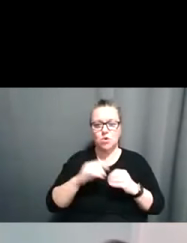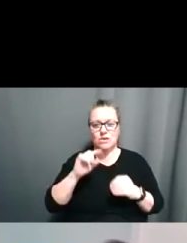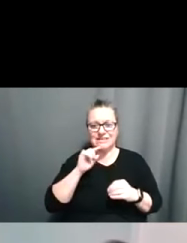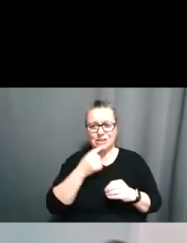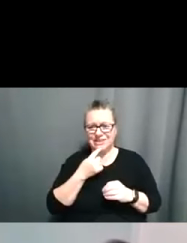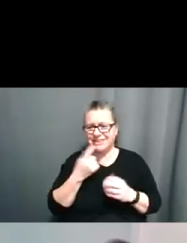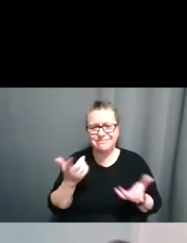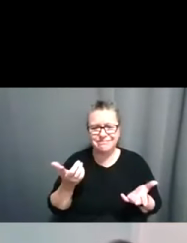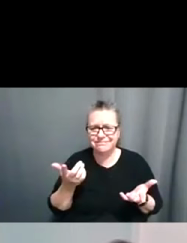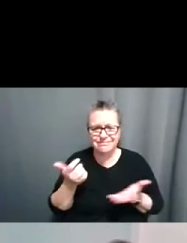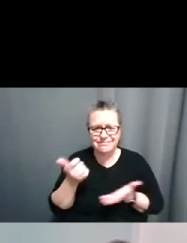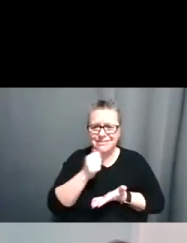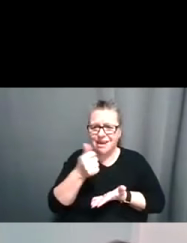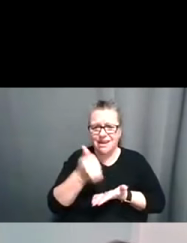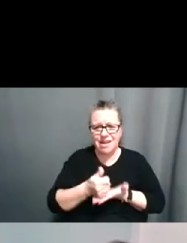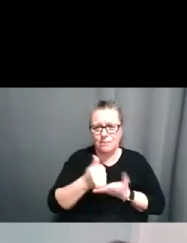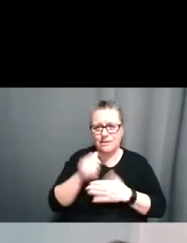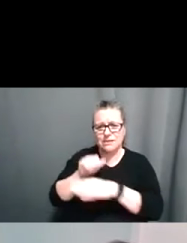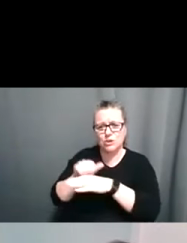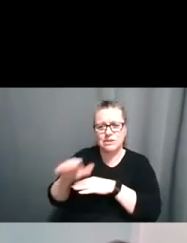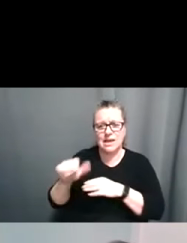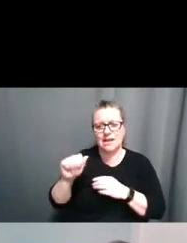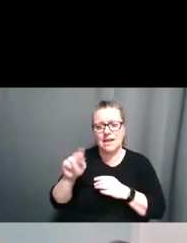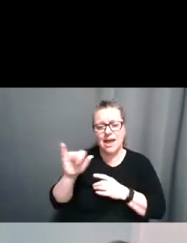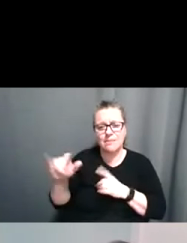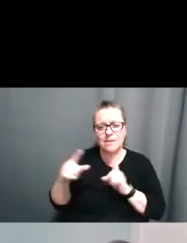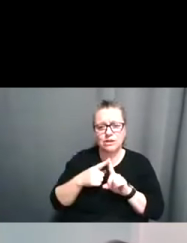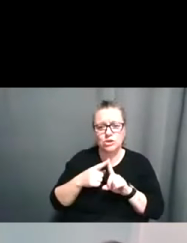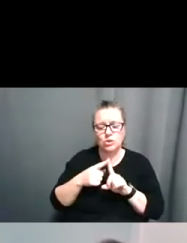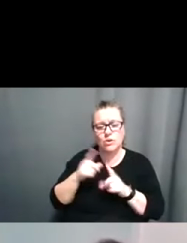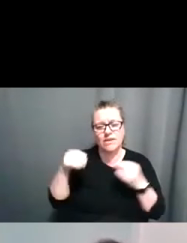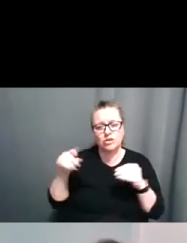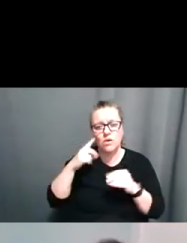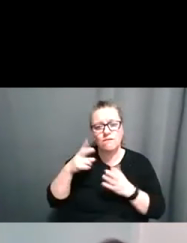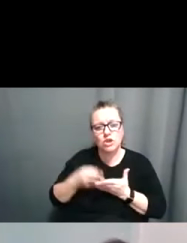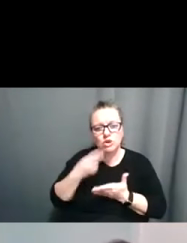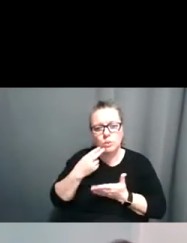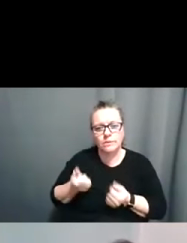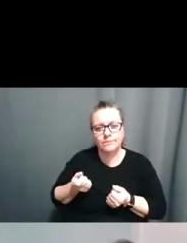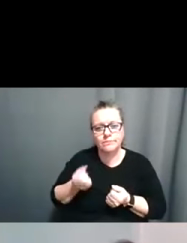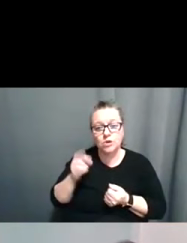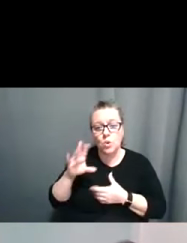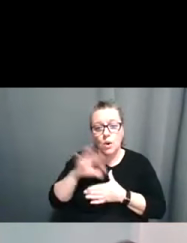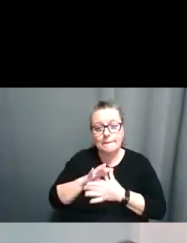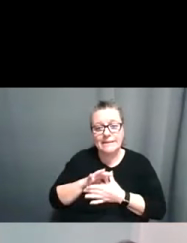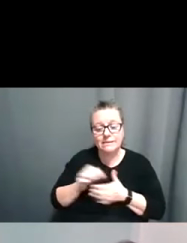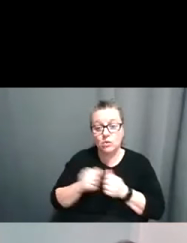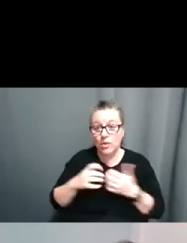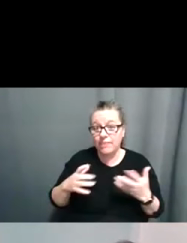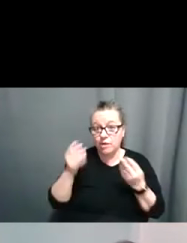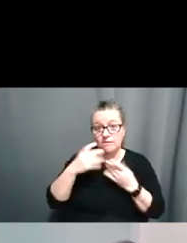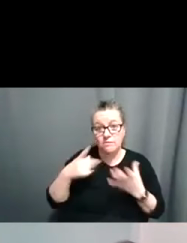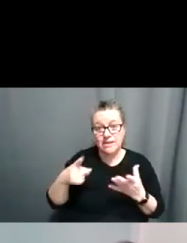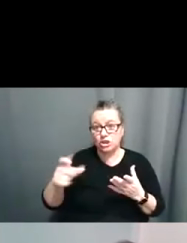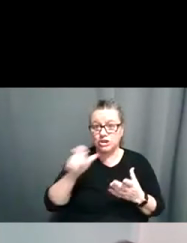as helpful as me sending Amy to the store for soup or meat. Without more concrete information, she is